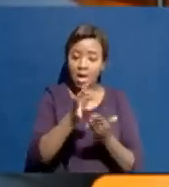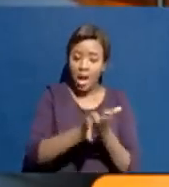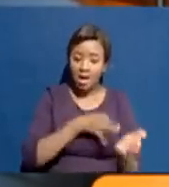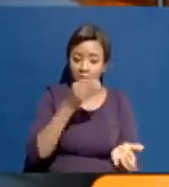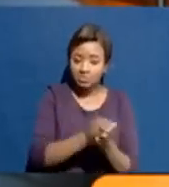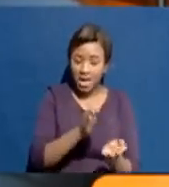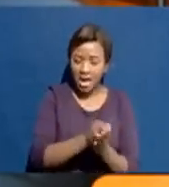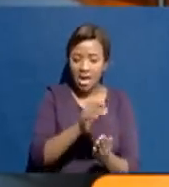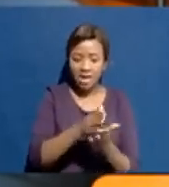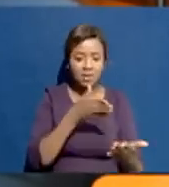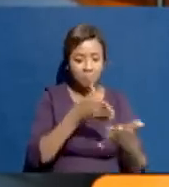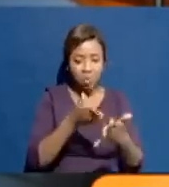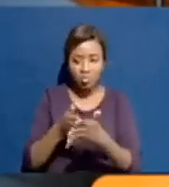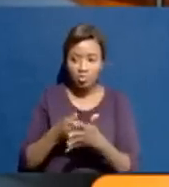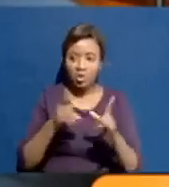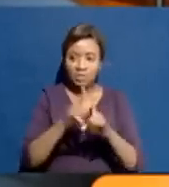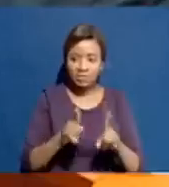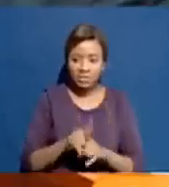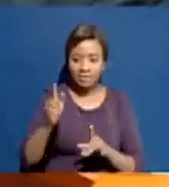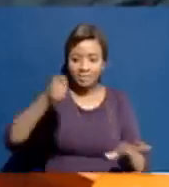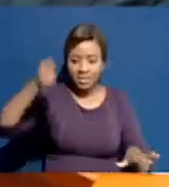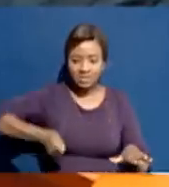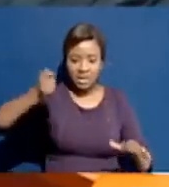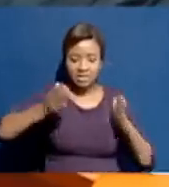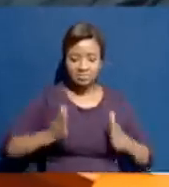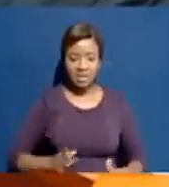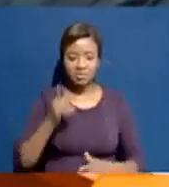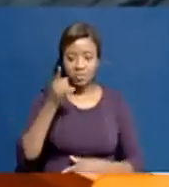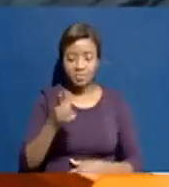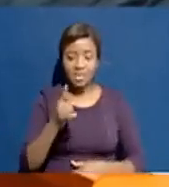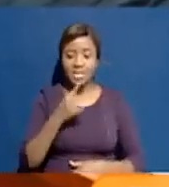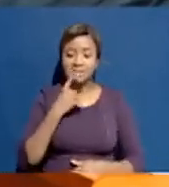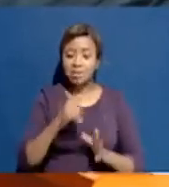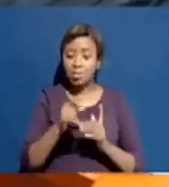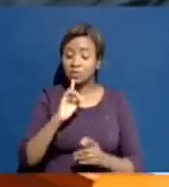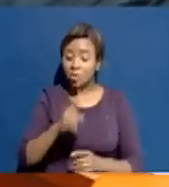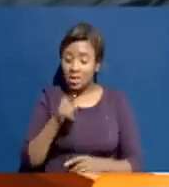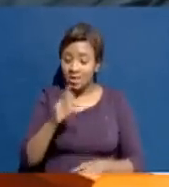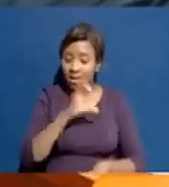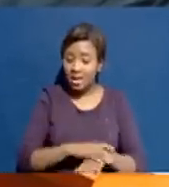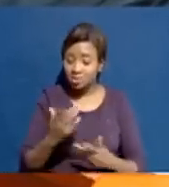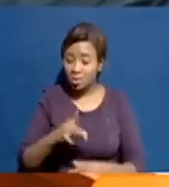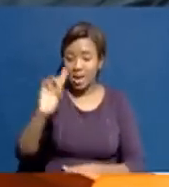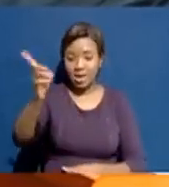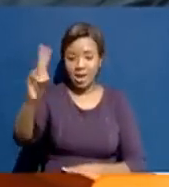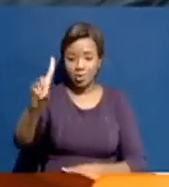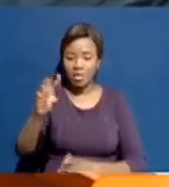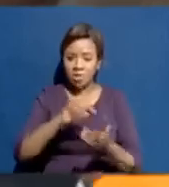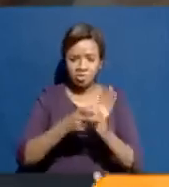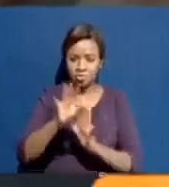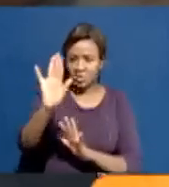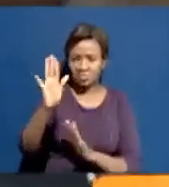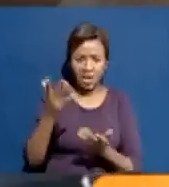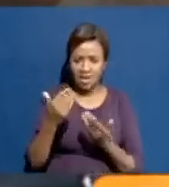Mombasa High Court Judge Ogla Sewe noted that the orders were issued in Nairobi at Milimani Court and that her court had